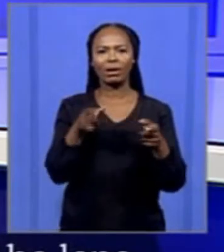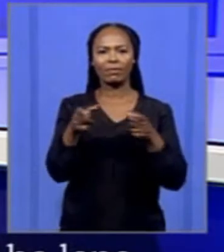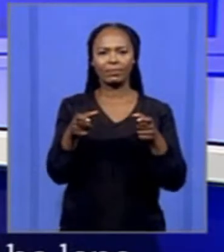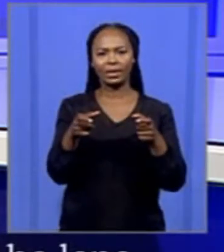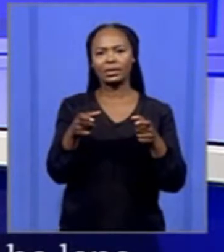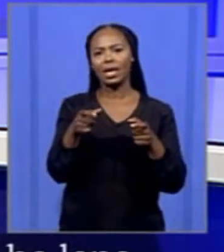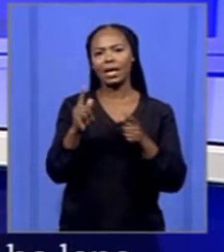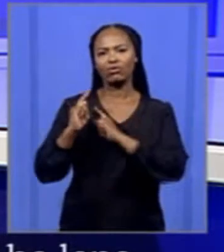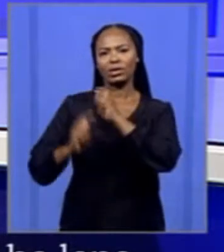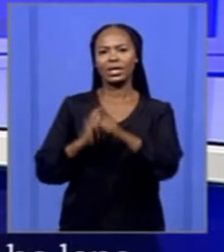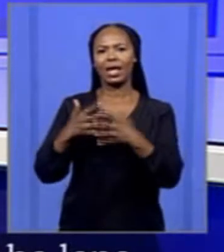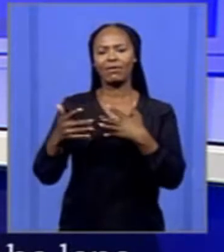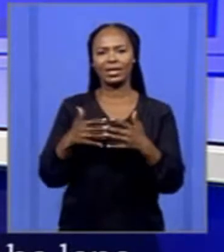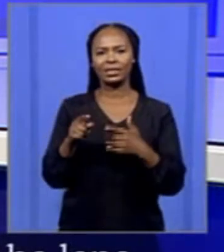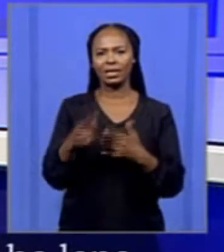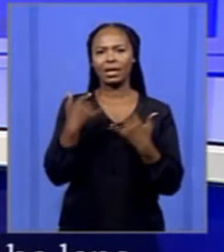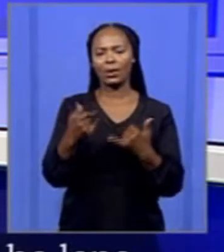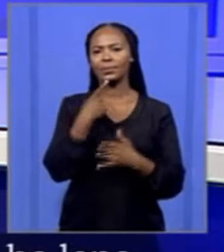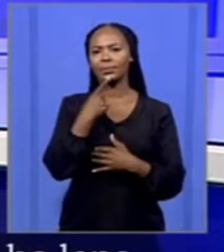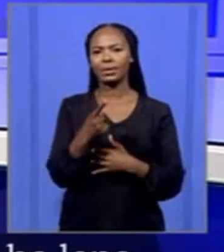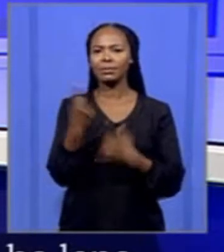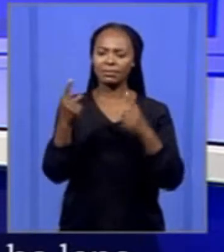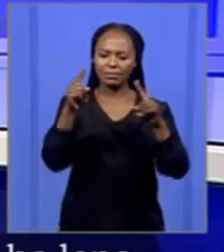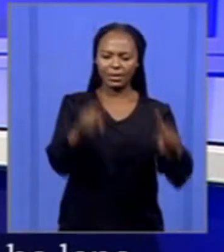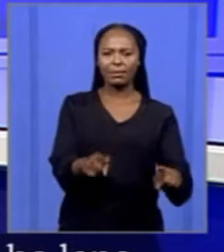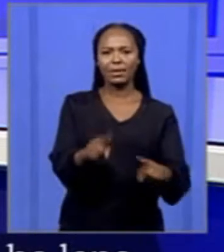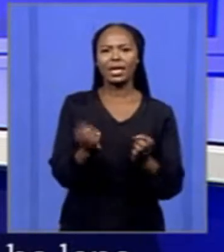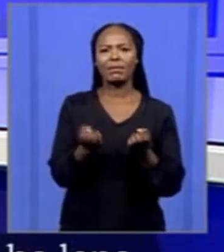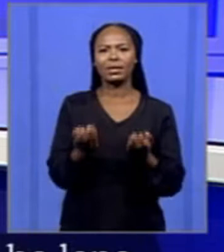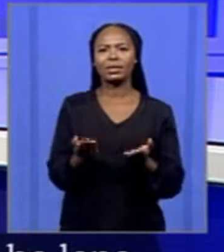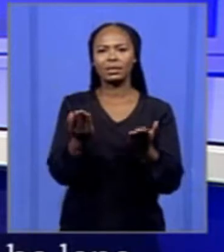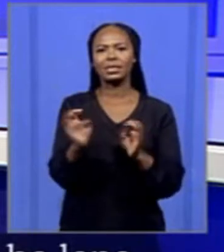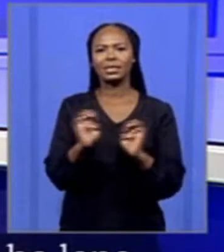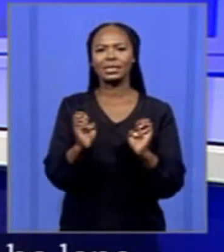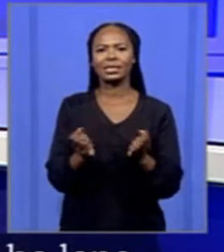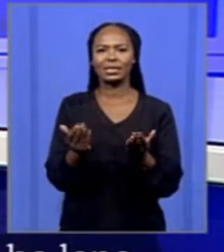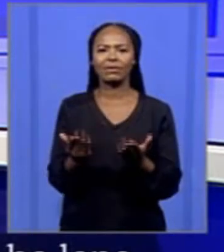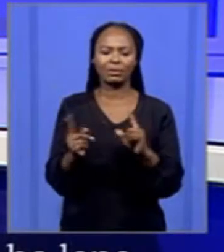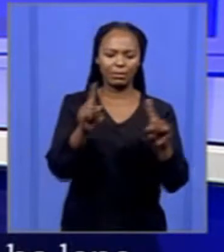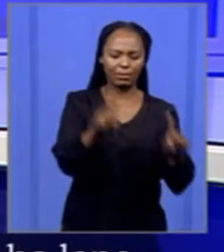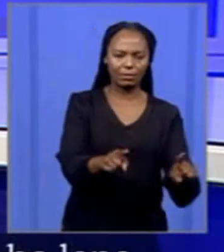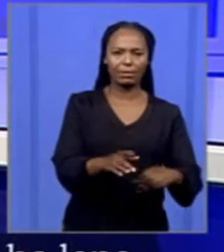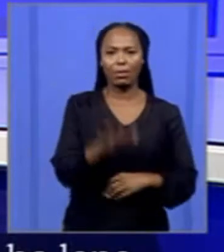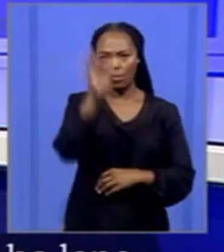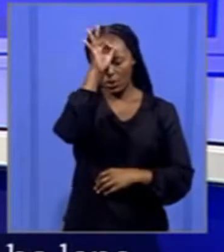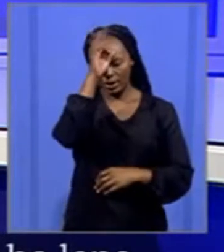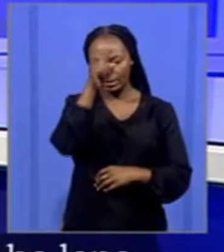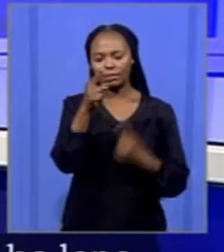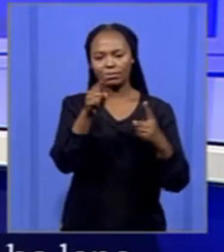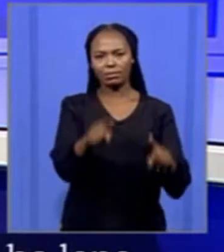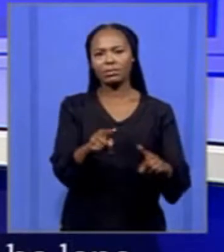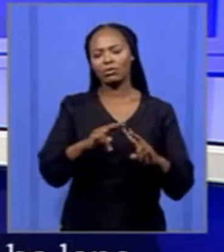tša tšhoganyetšo ka go a kgofa go thuša kotseng yeo. Maphodisa a dira